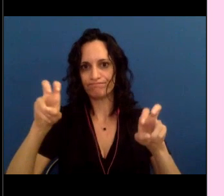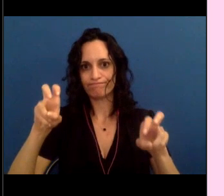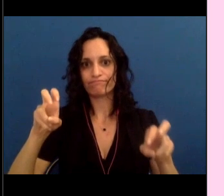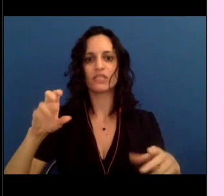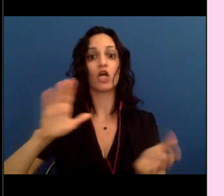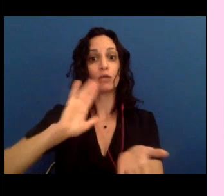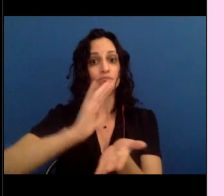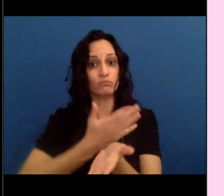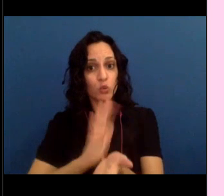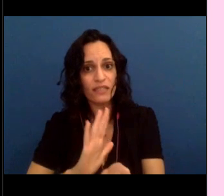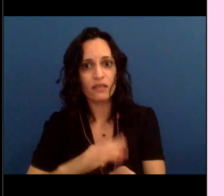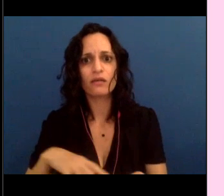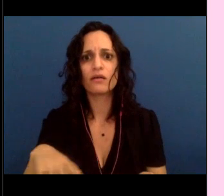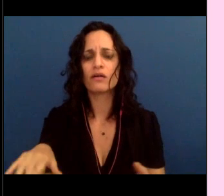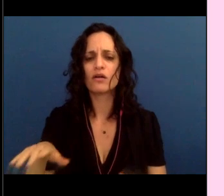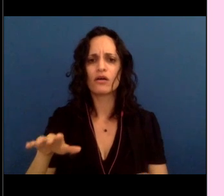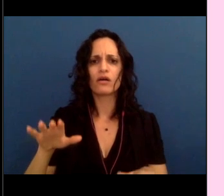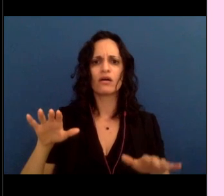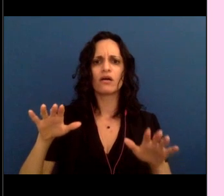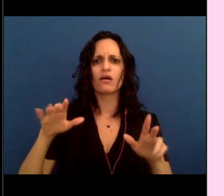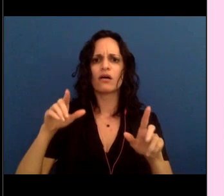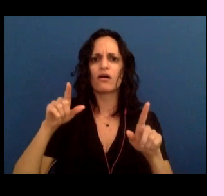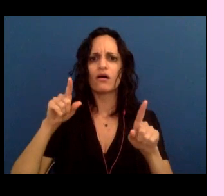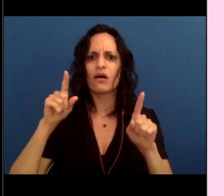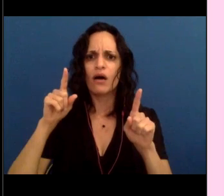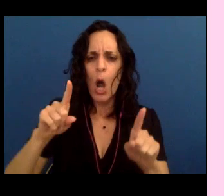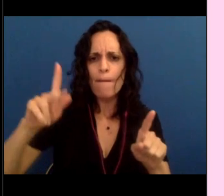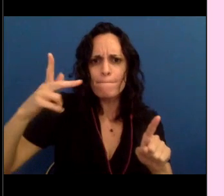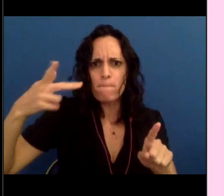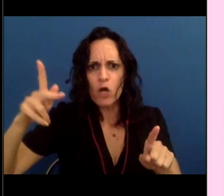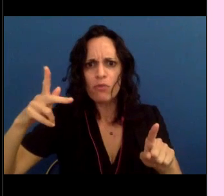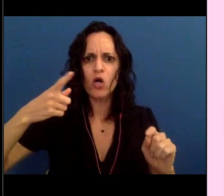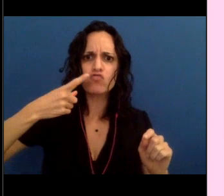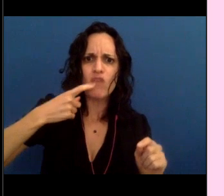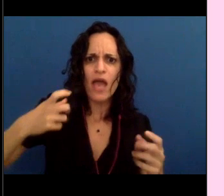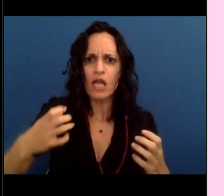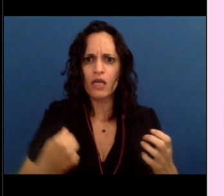touched him. He has only heard what I felt. He is far away,